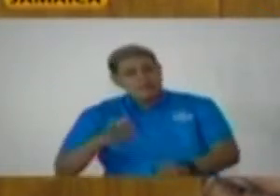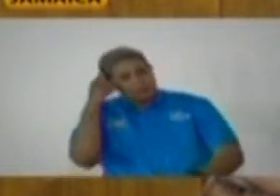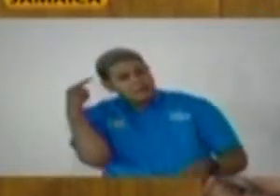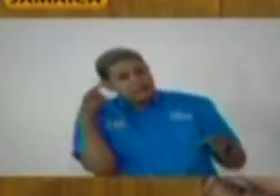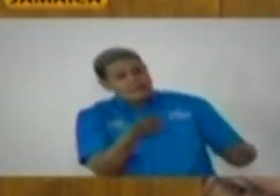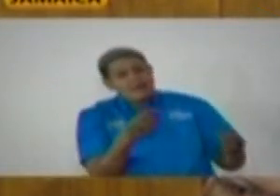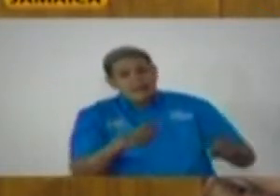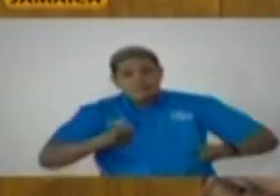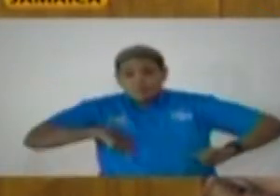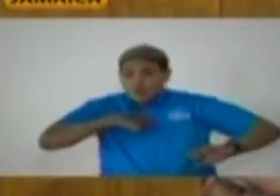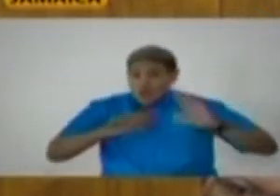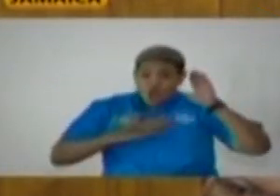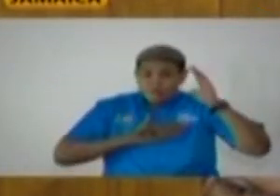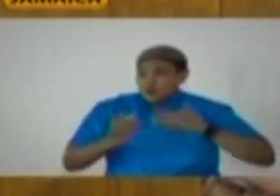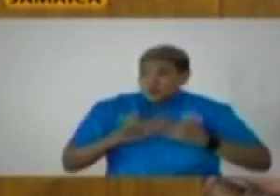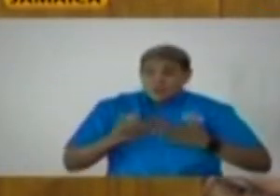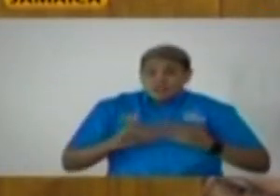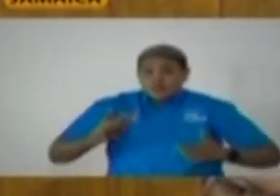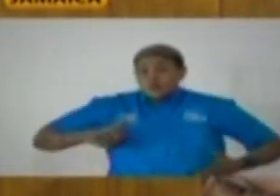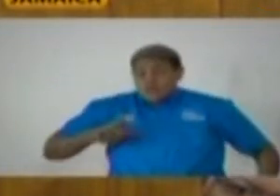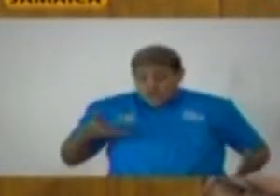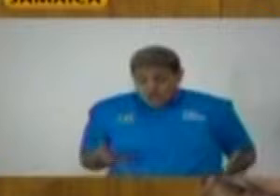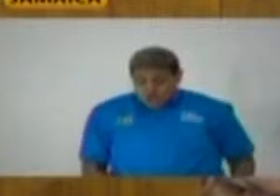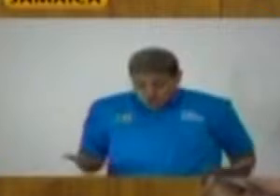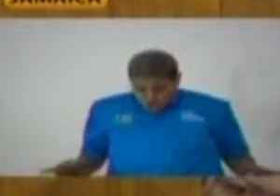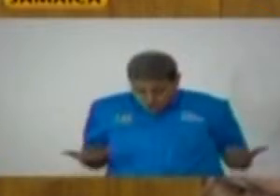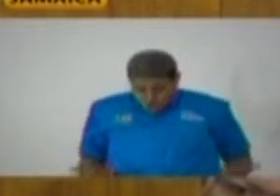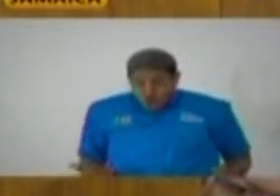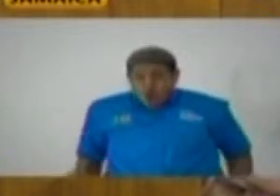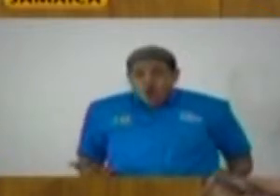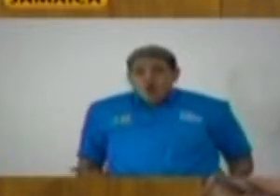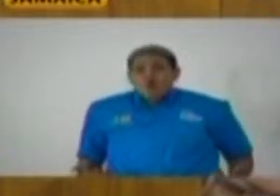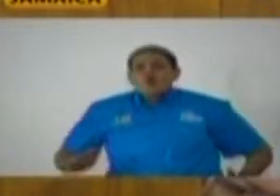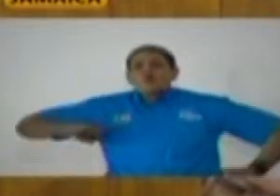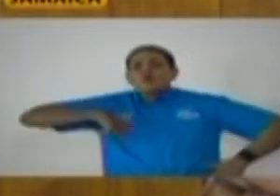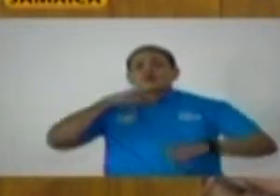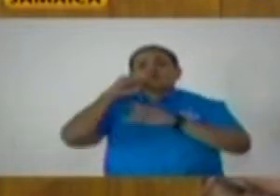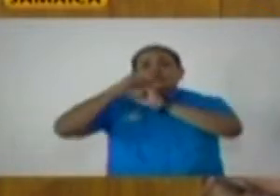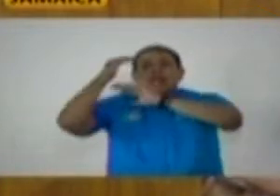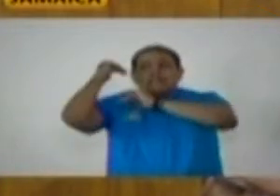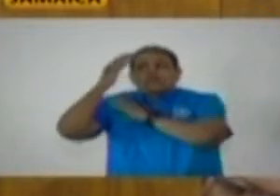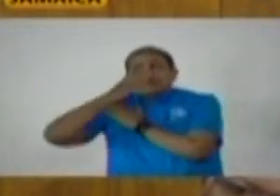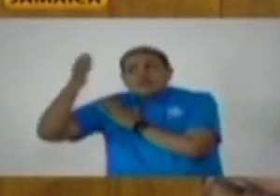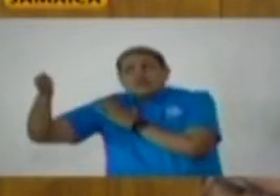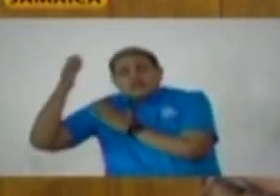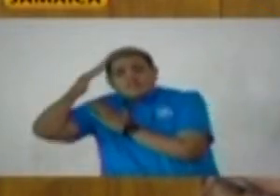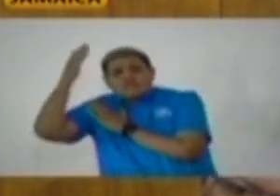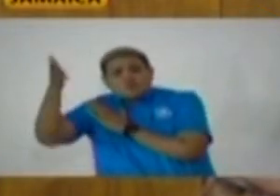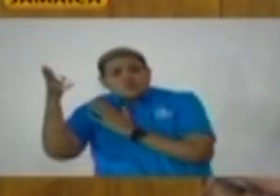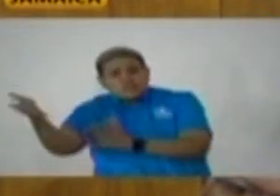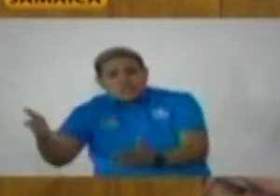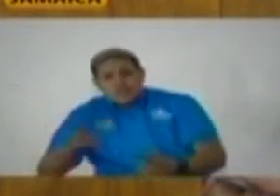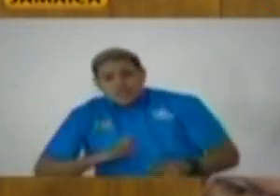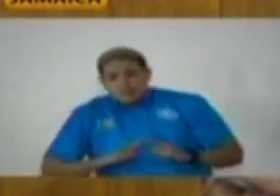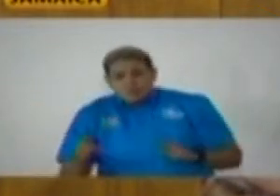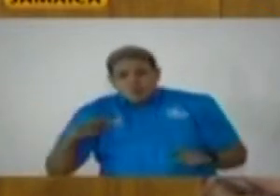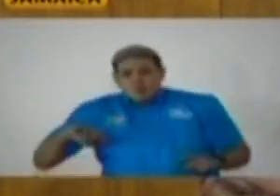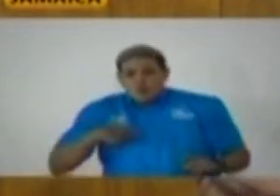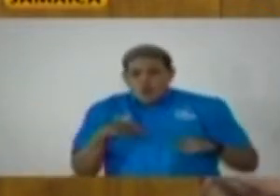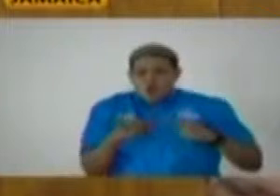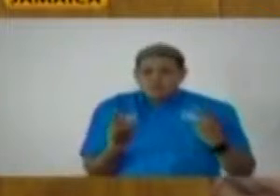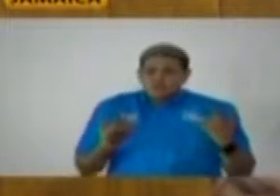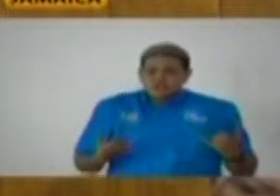committed, whether when we are here now, we expect to be over there in the future. But we are